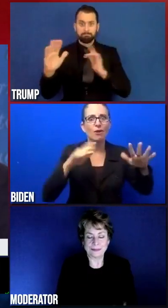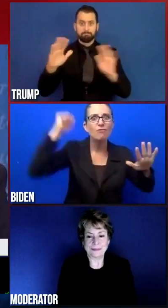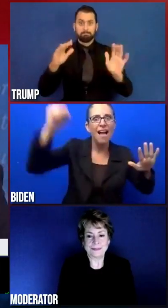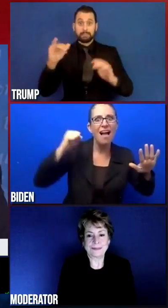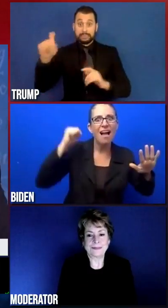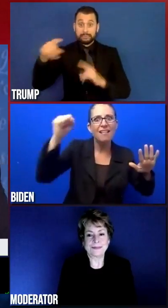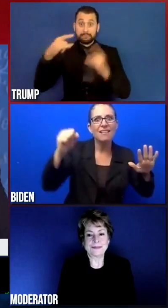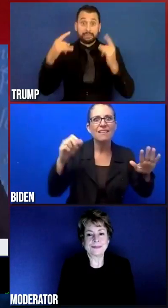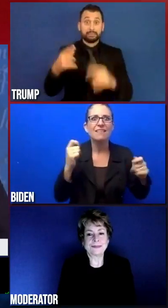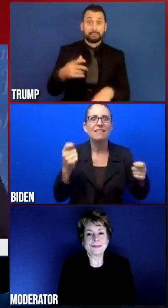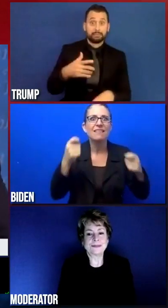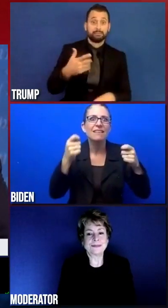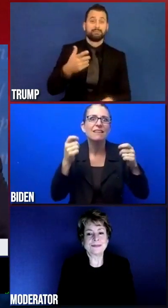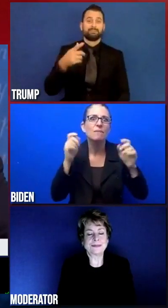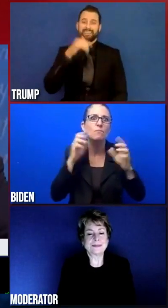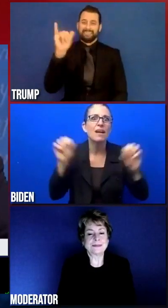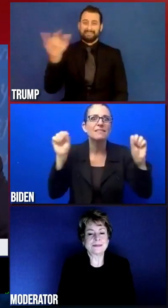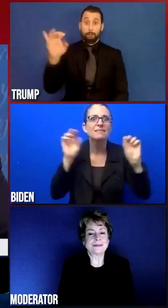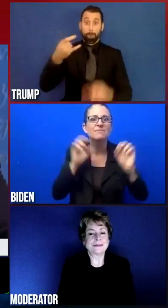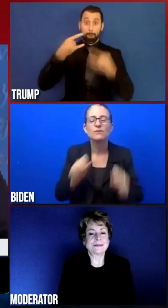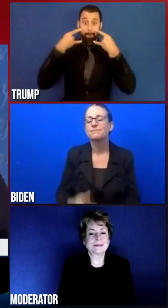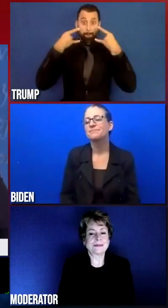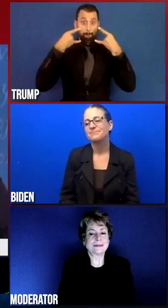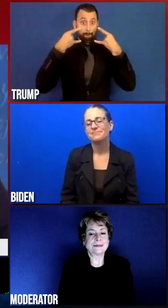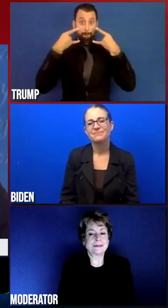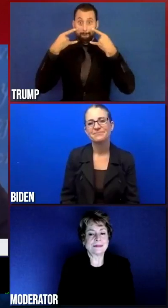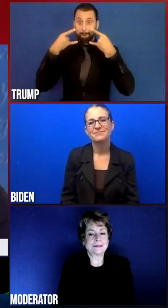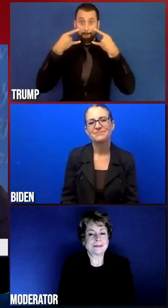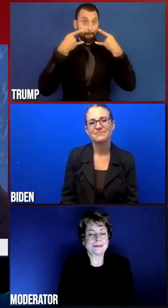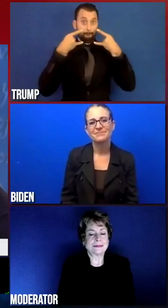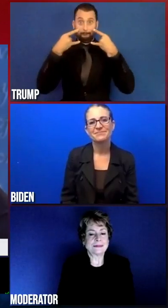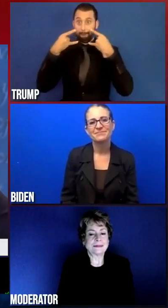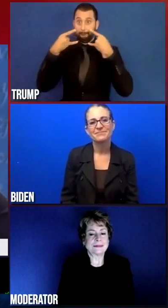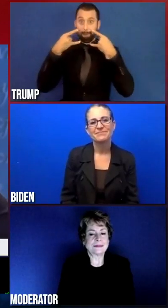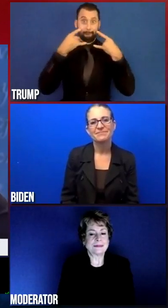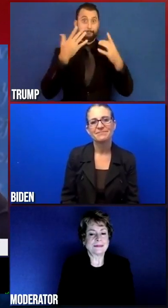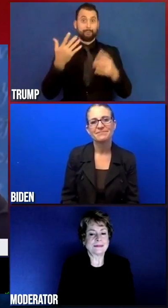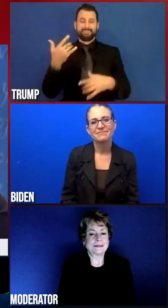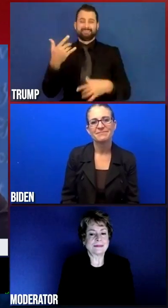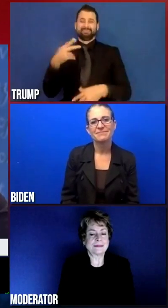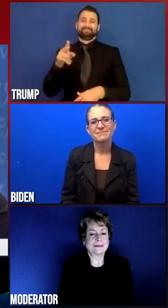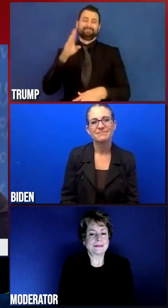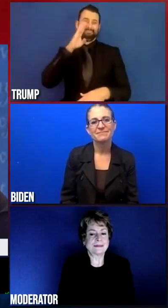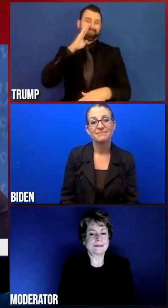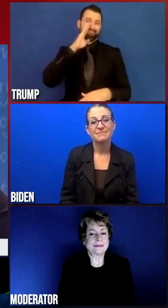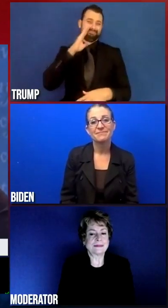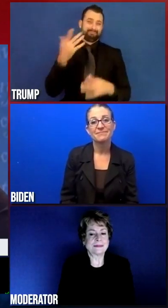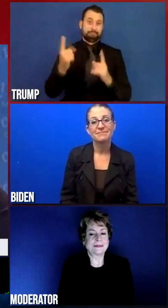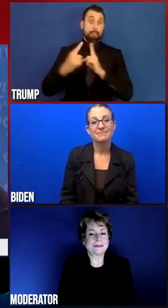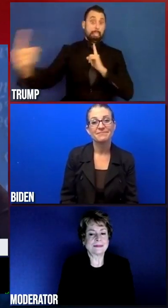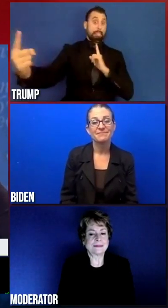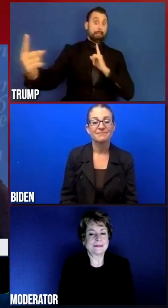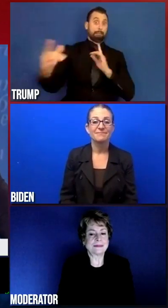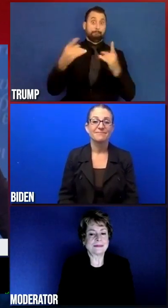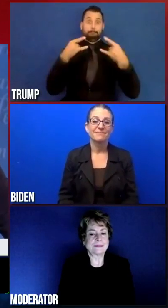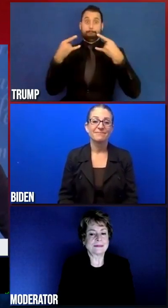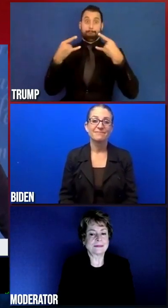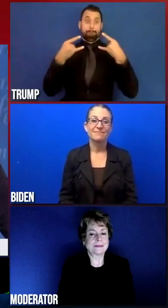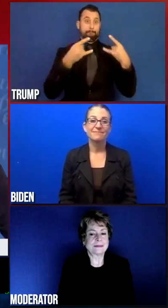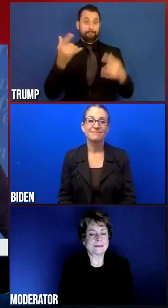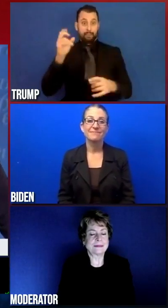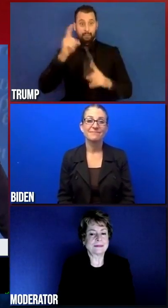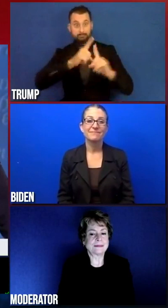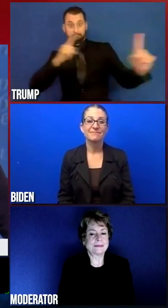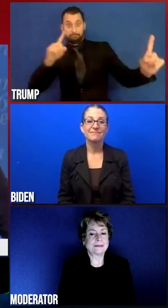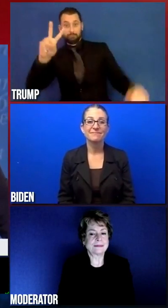could be speaking 200 feet away from it. He shows up with the biggest mask I've ever seen. I will say this. Vice President Biden, go ahead,